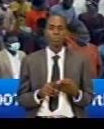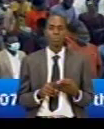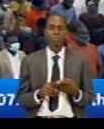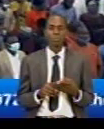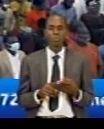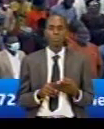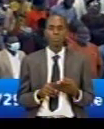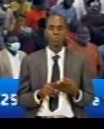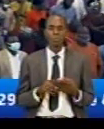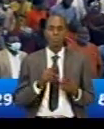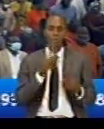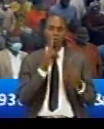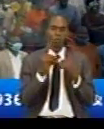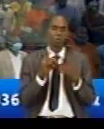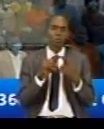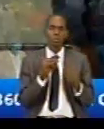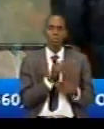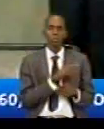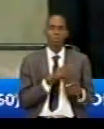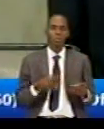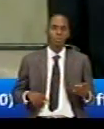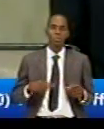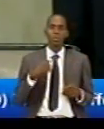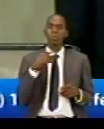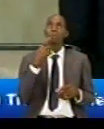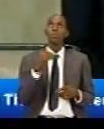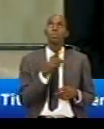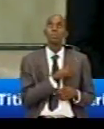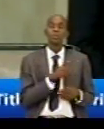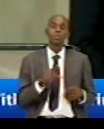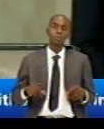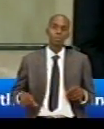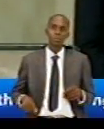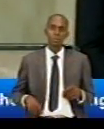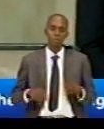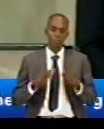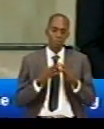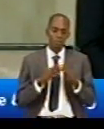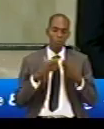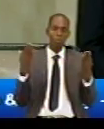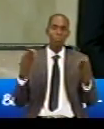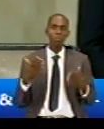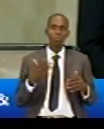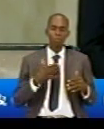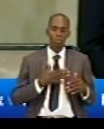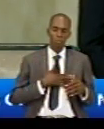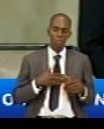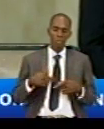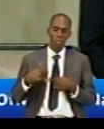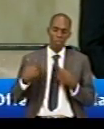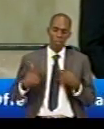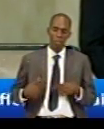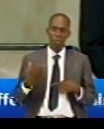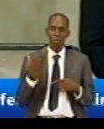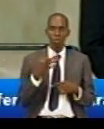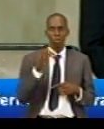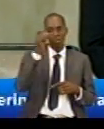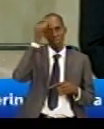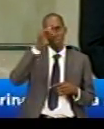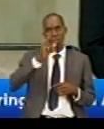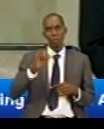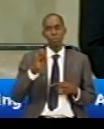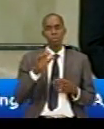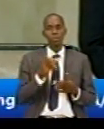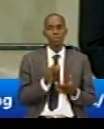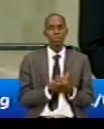to tell the Lord, Lord, open my heart of understanding so that